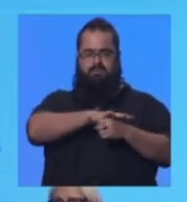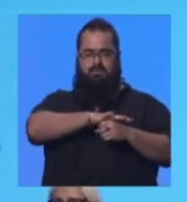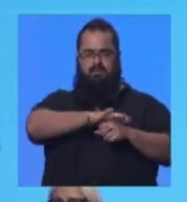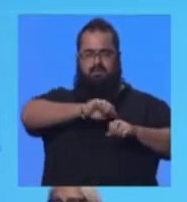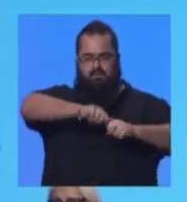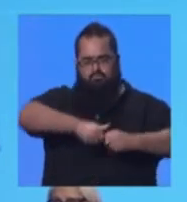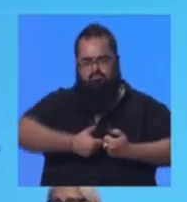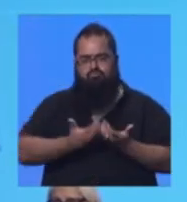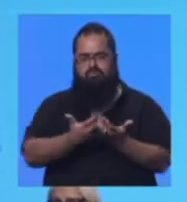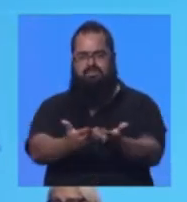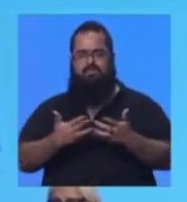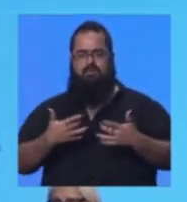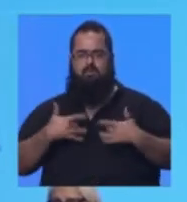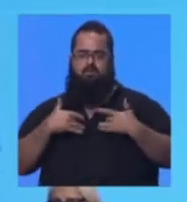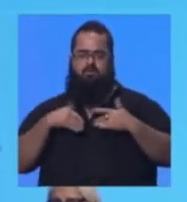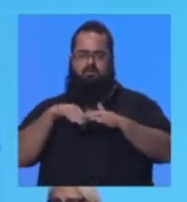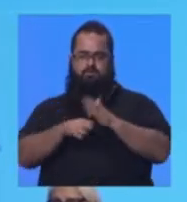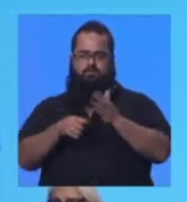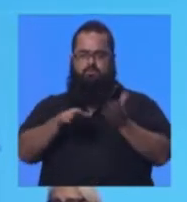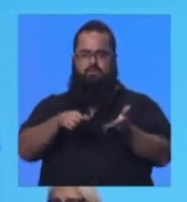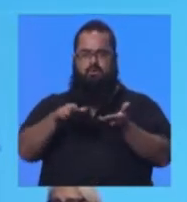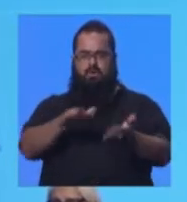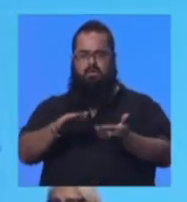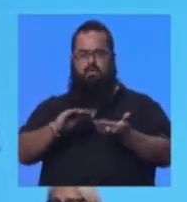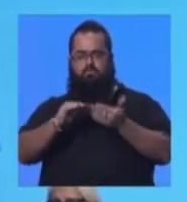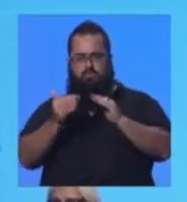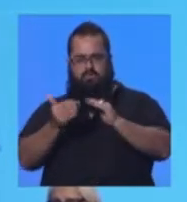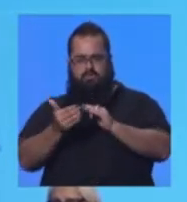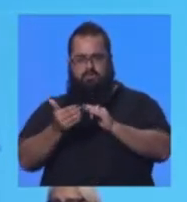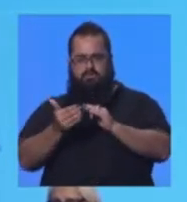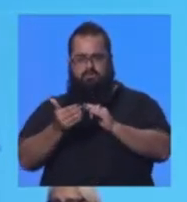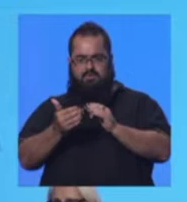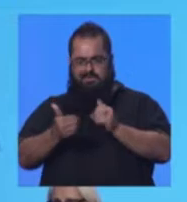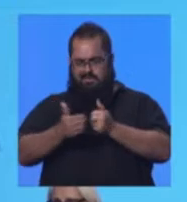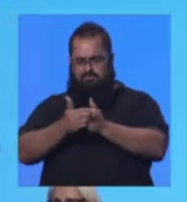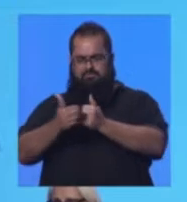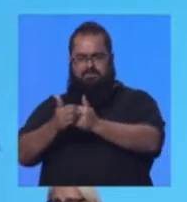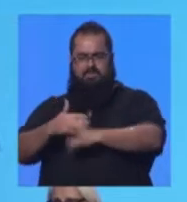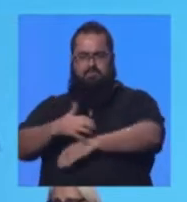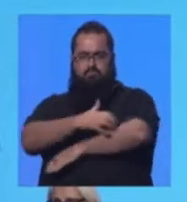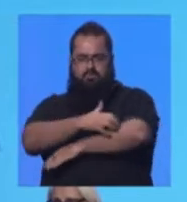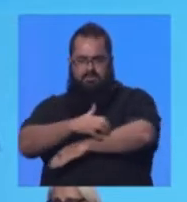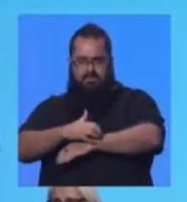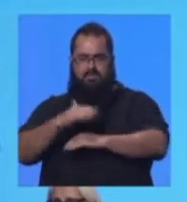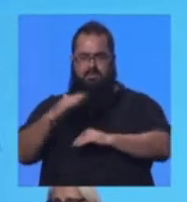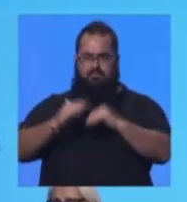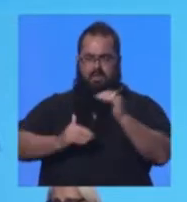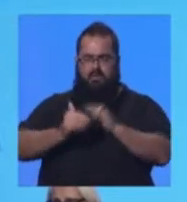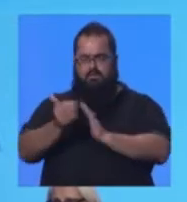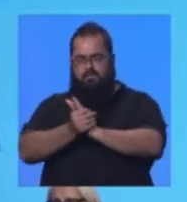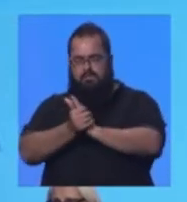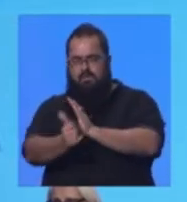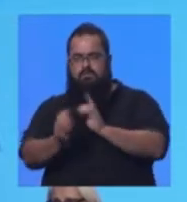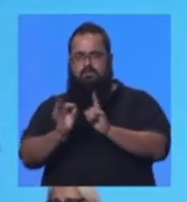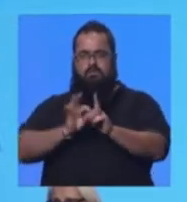dying communities, addressing poverty, build skills, improve work